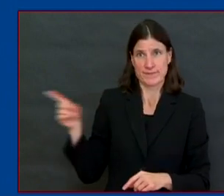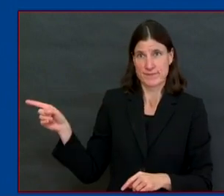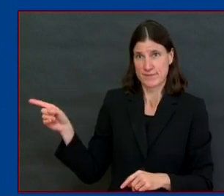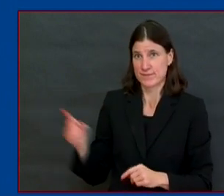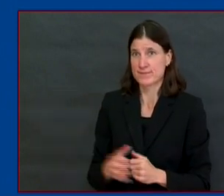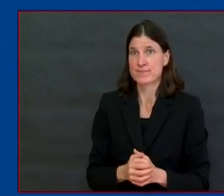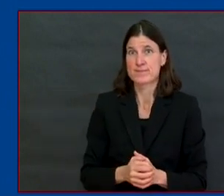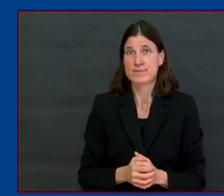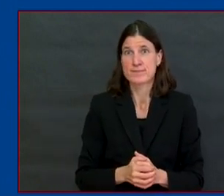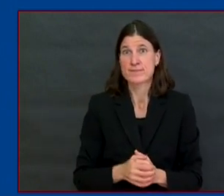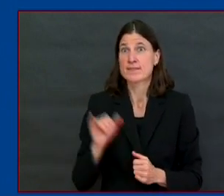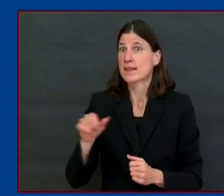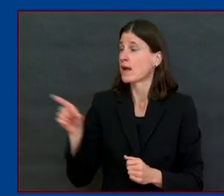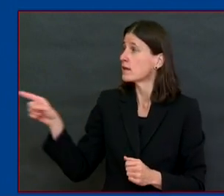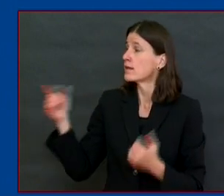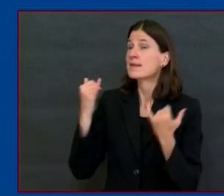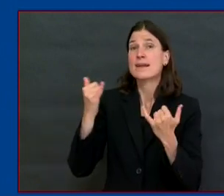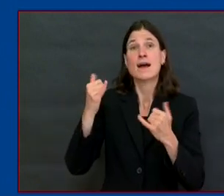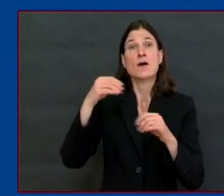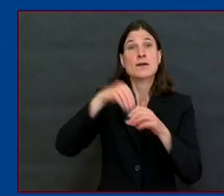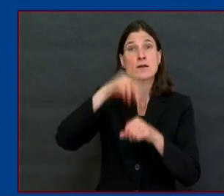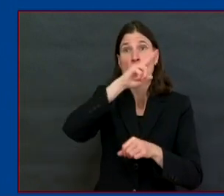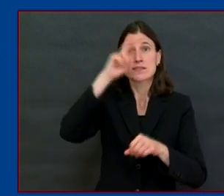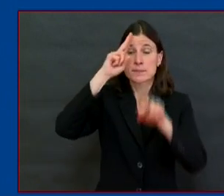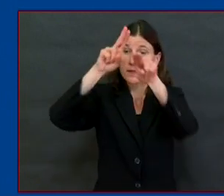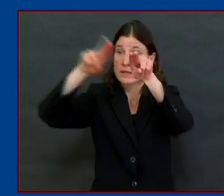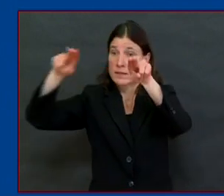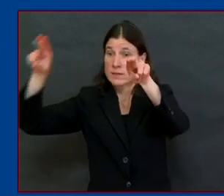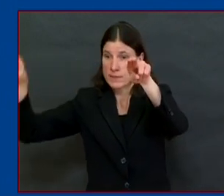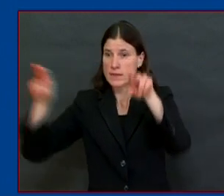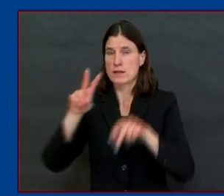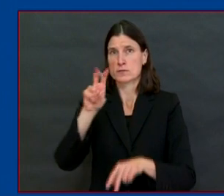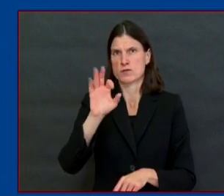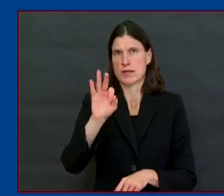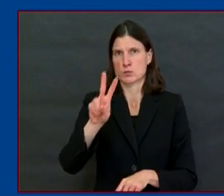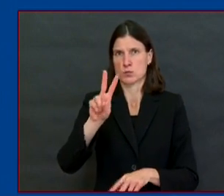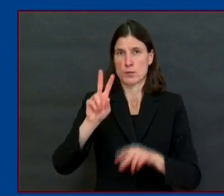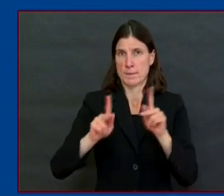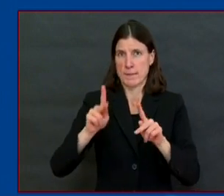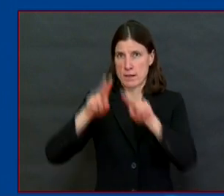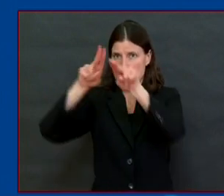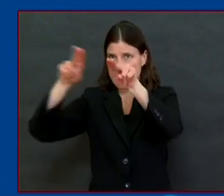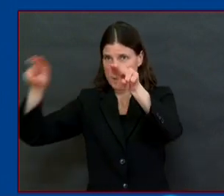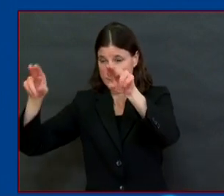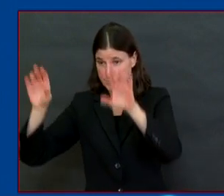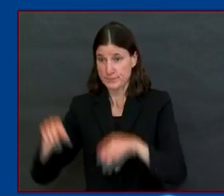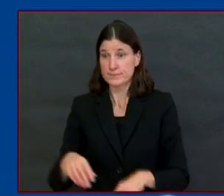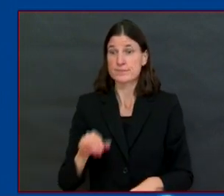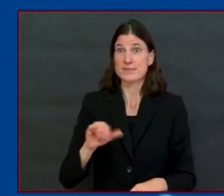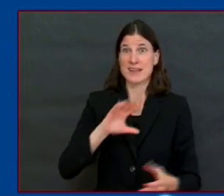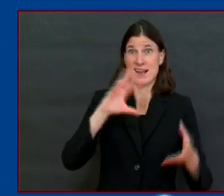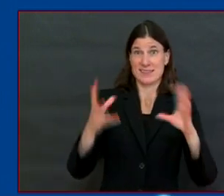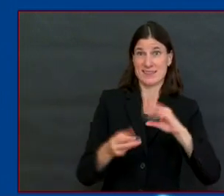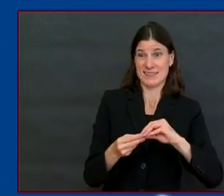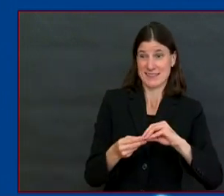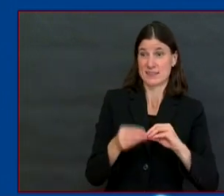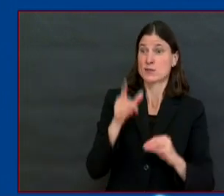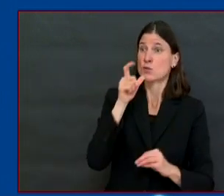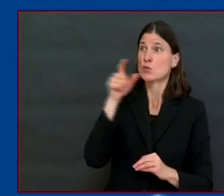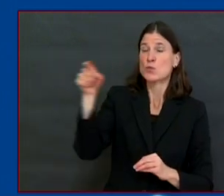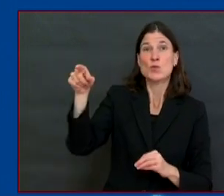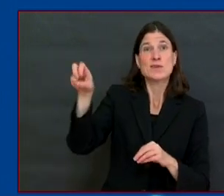292 people currently hospitalized. Of these people, 77 are currently in the intensive care unit,